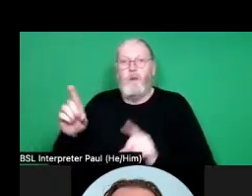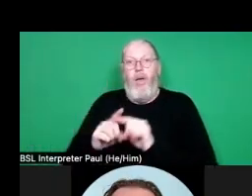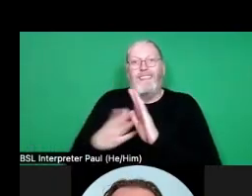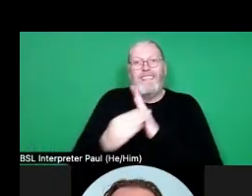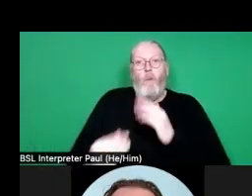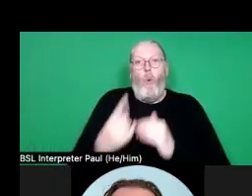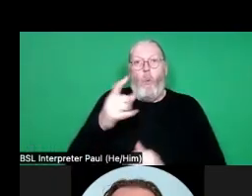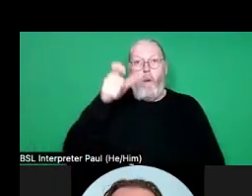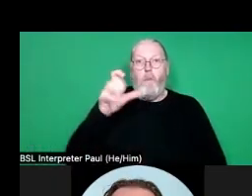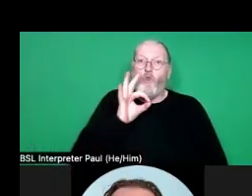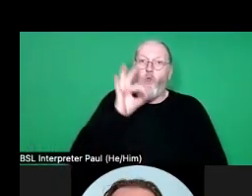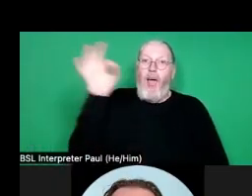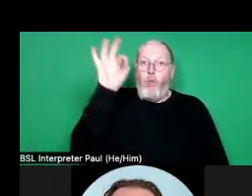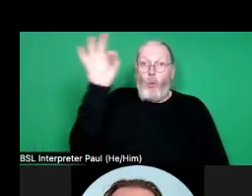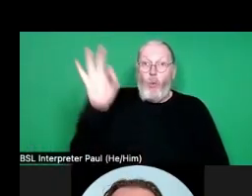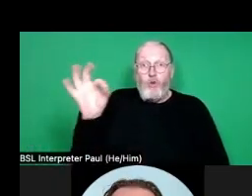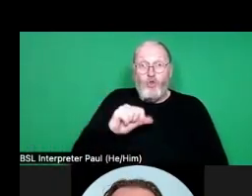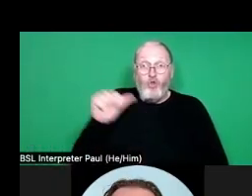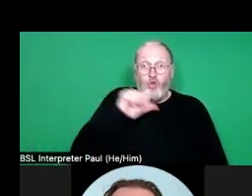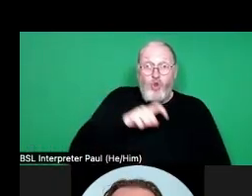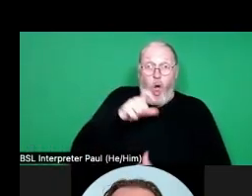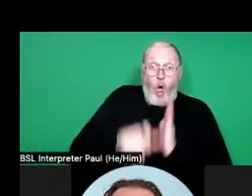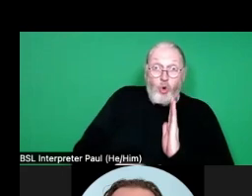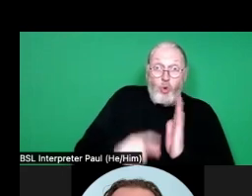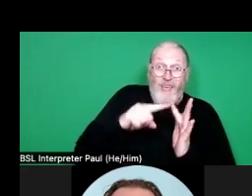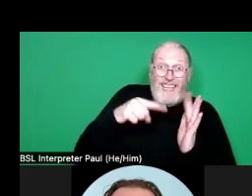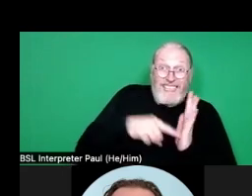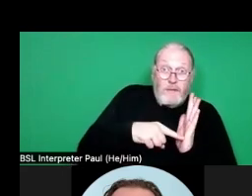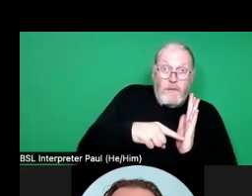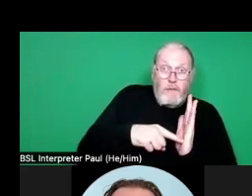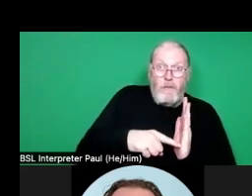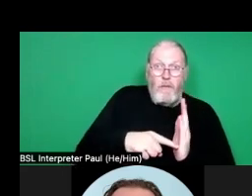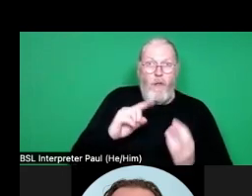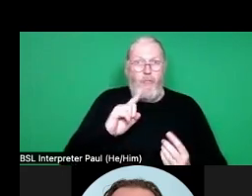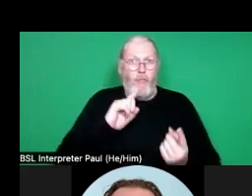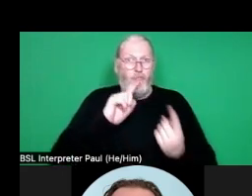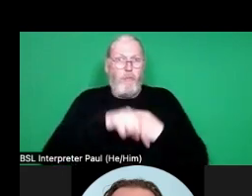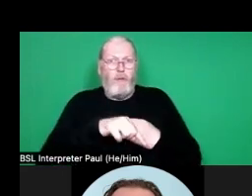again example of unquestionable faith.